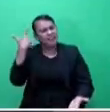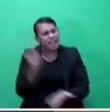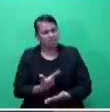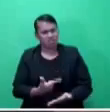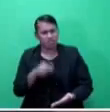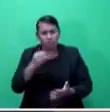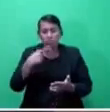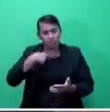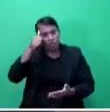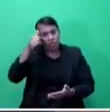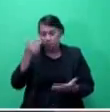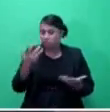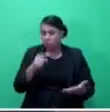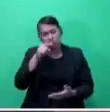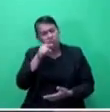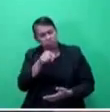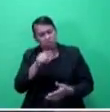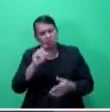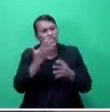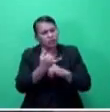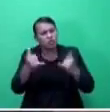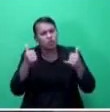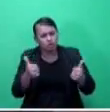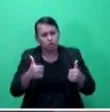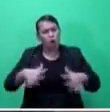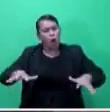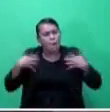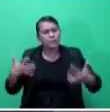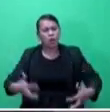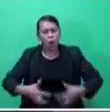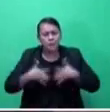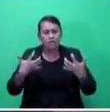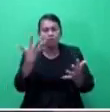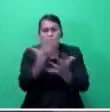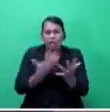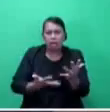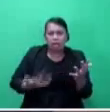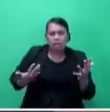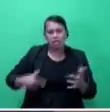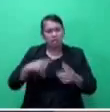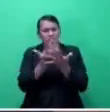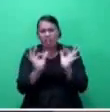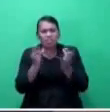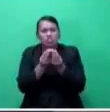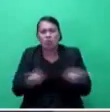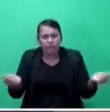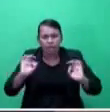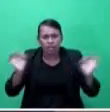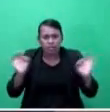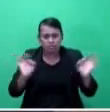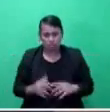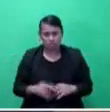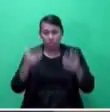that Honourable Nawekula is only good at one thing, complaining. He never has any solutions. Honourable Speaker, sir,